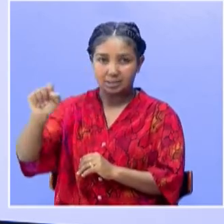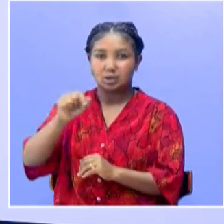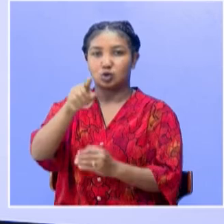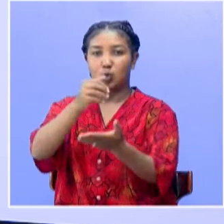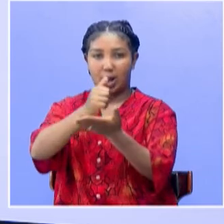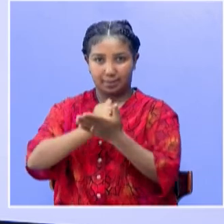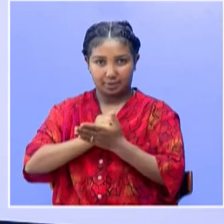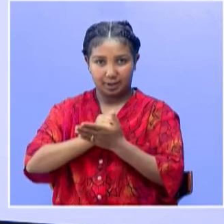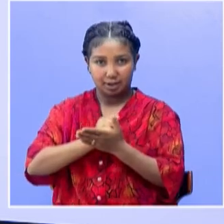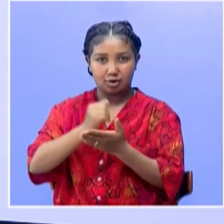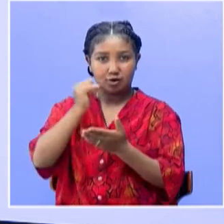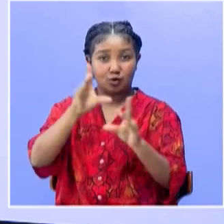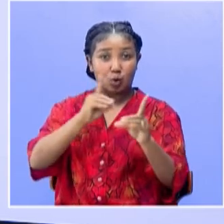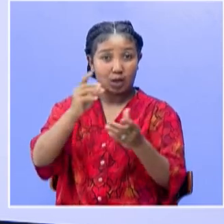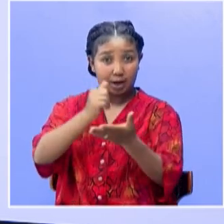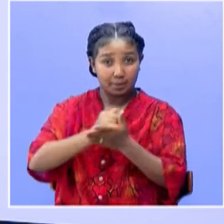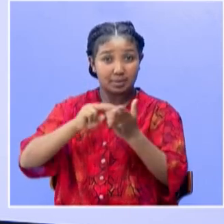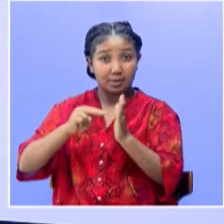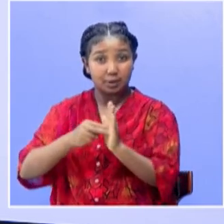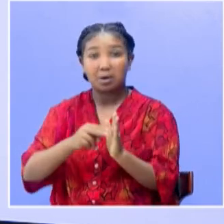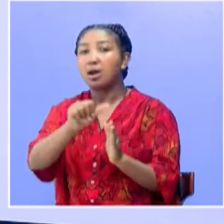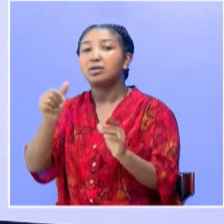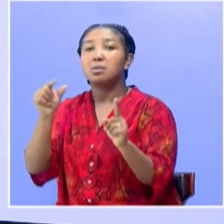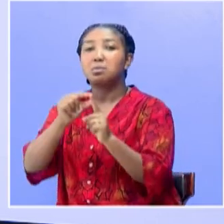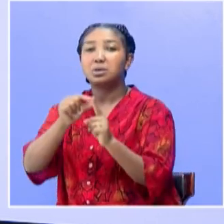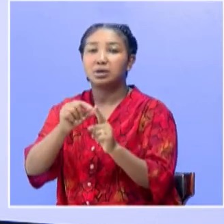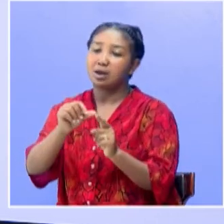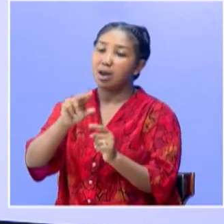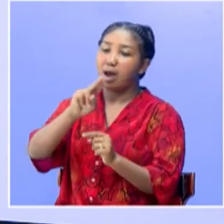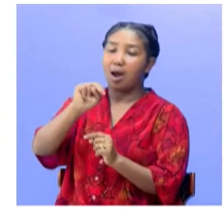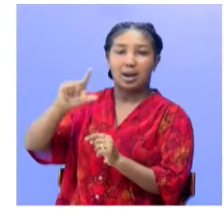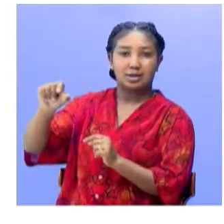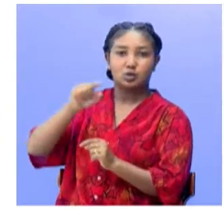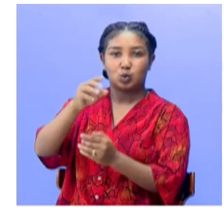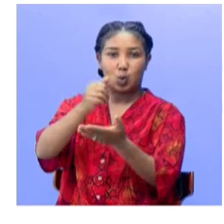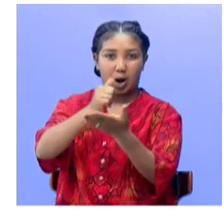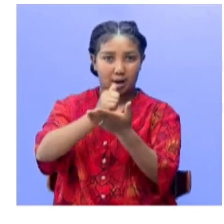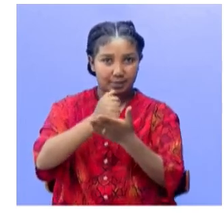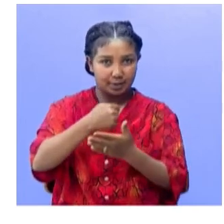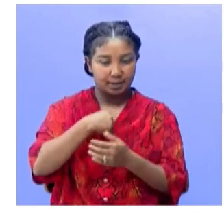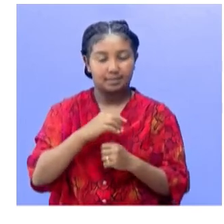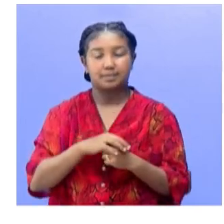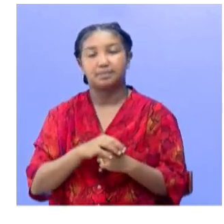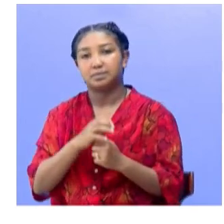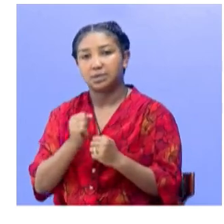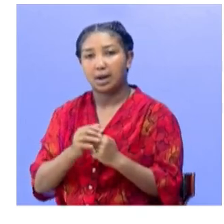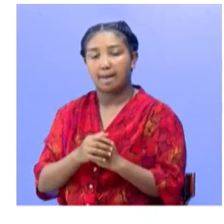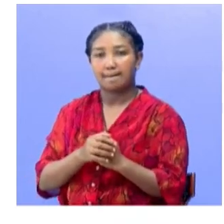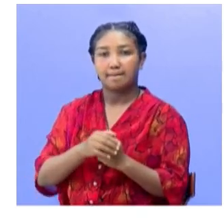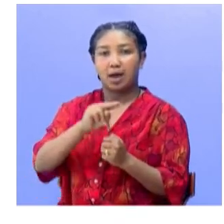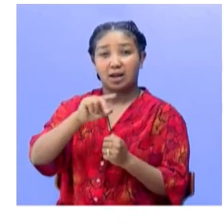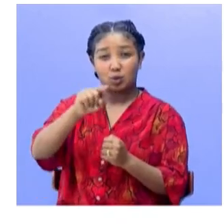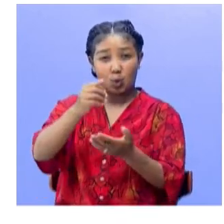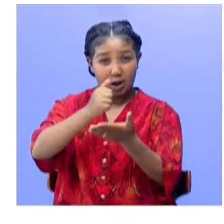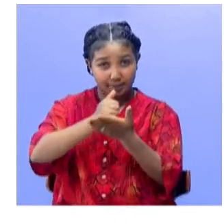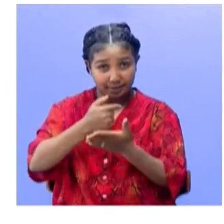you help me. If you don't help me means, in other words, what? Unless you help me. Unless